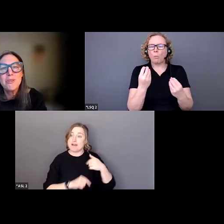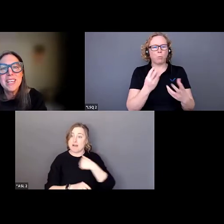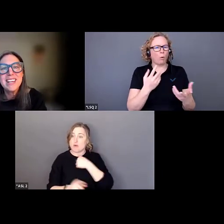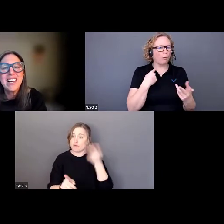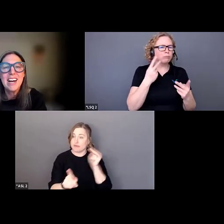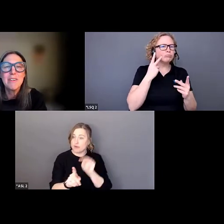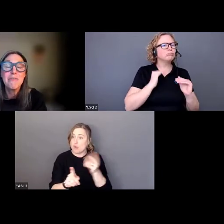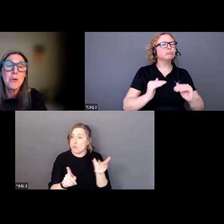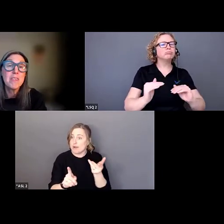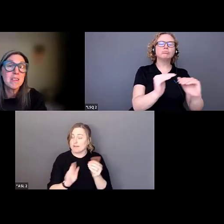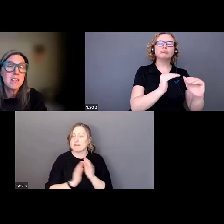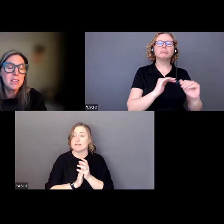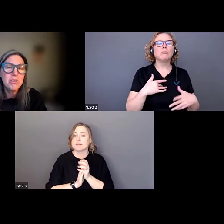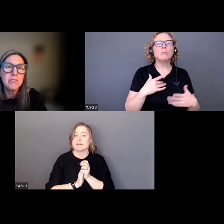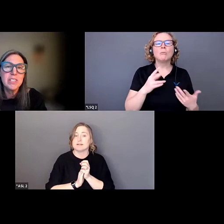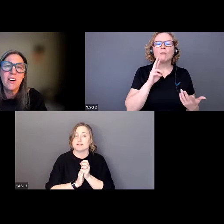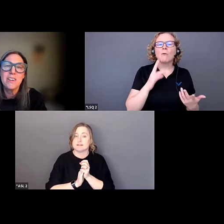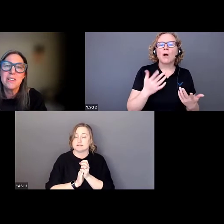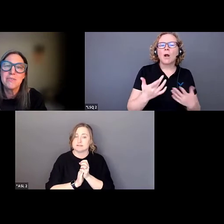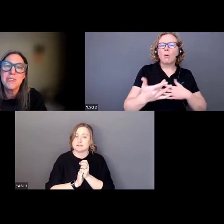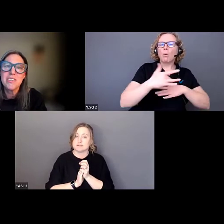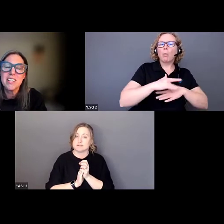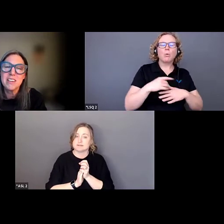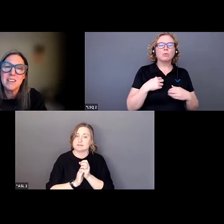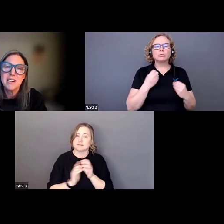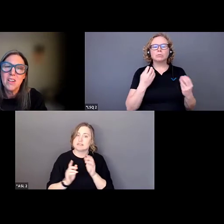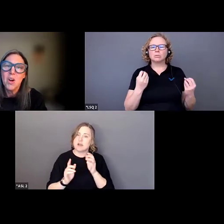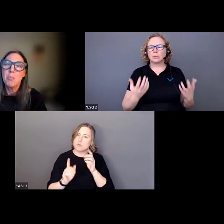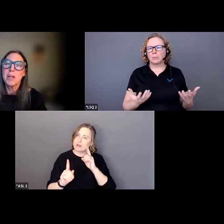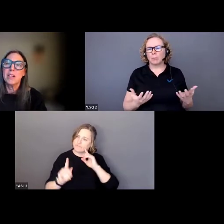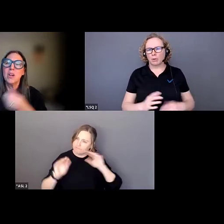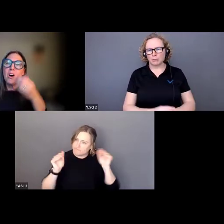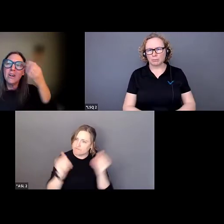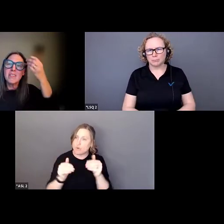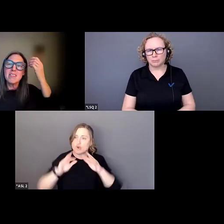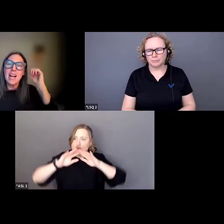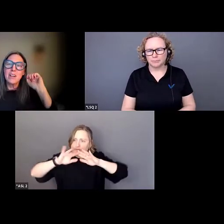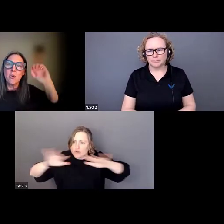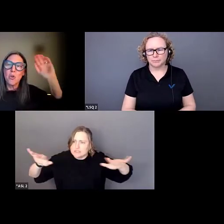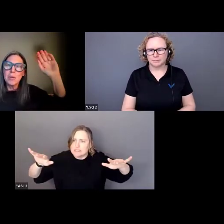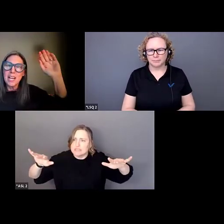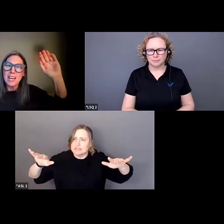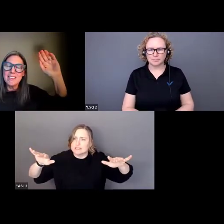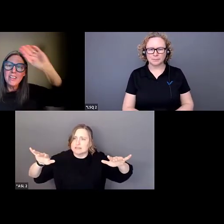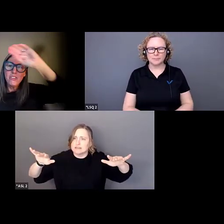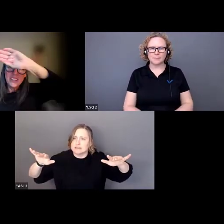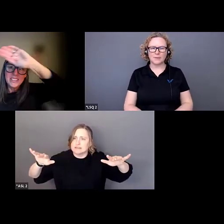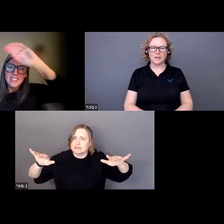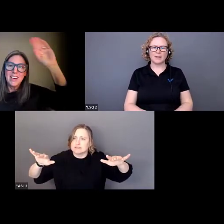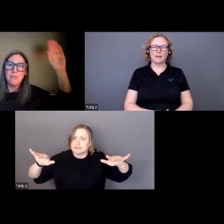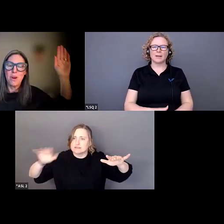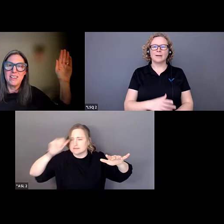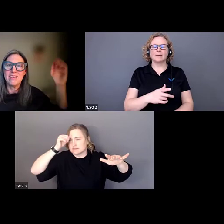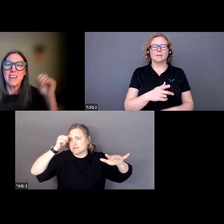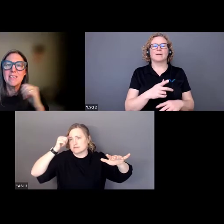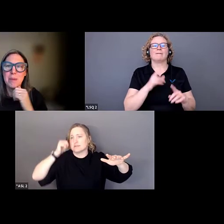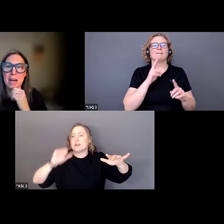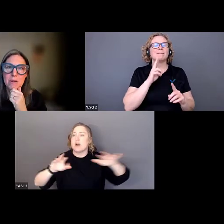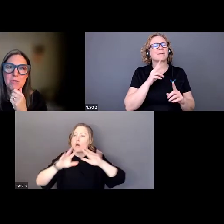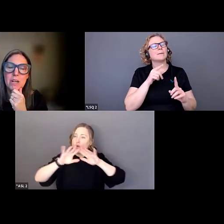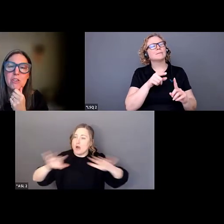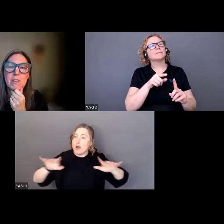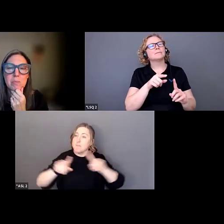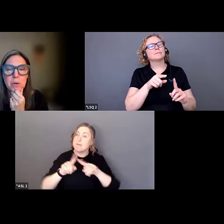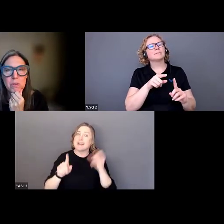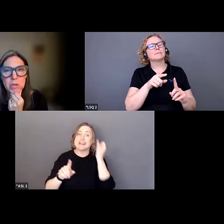ways we do EDI focused exclusively on diversity, but alongside a normalization of whiteness as a